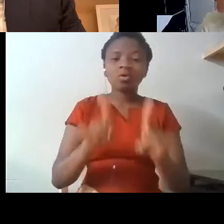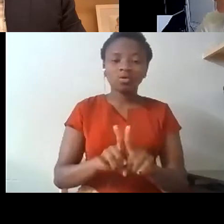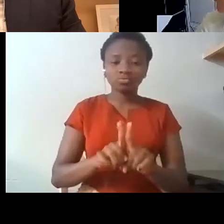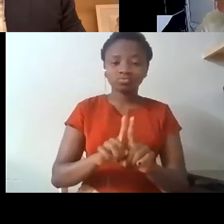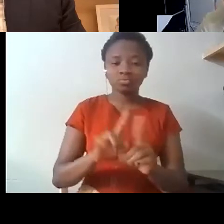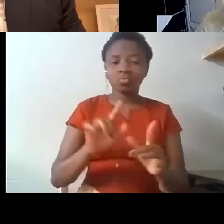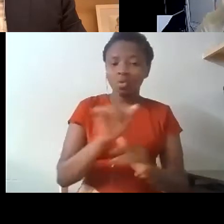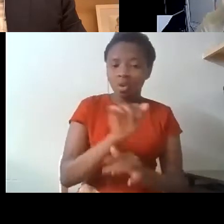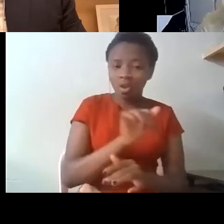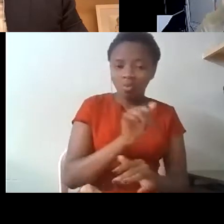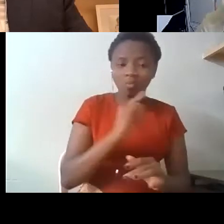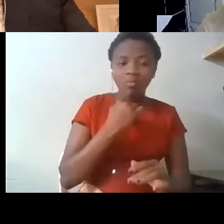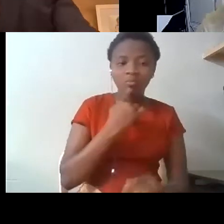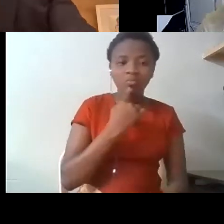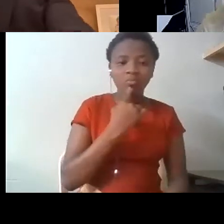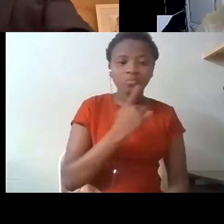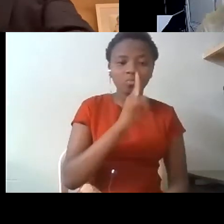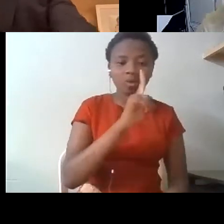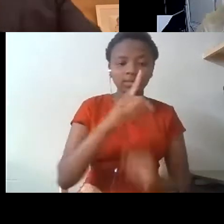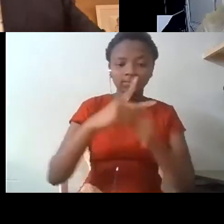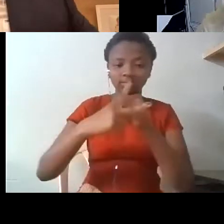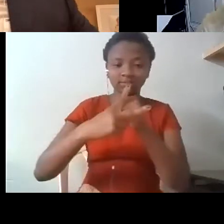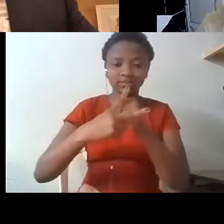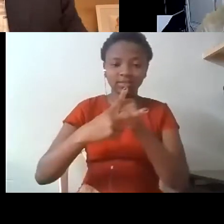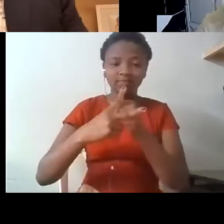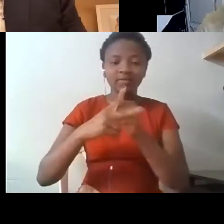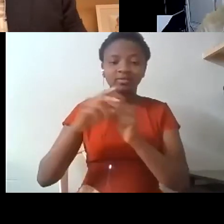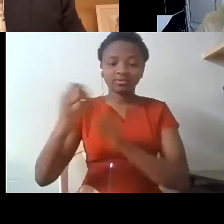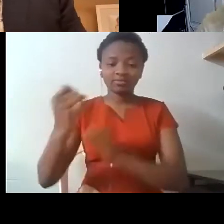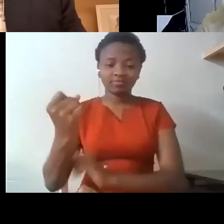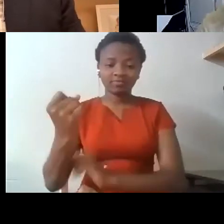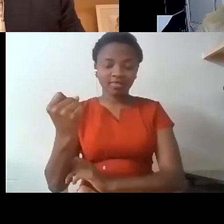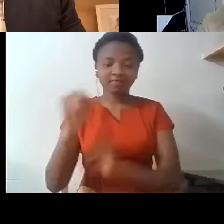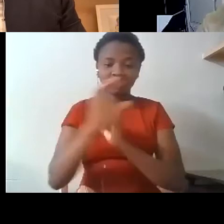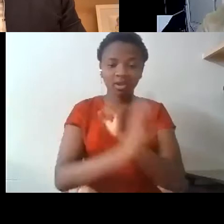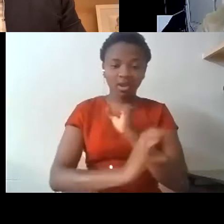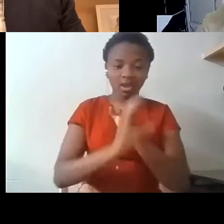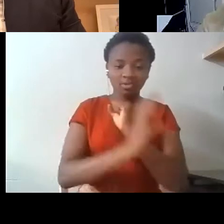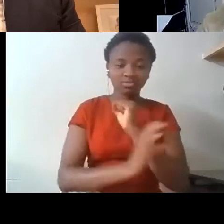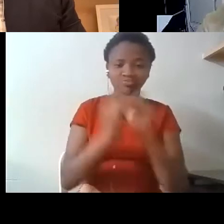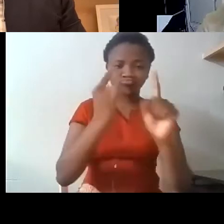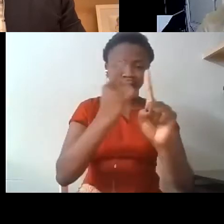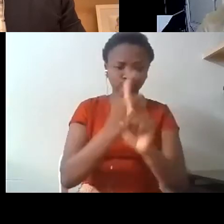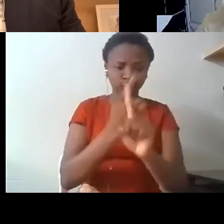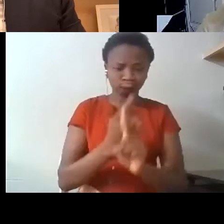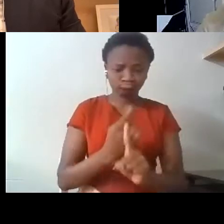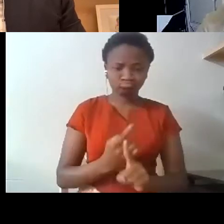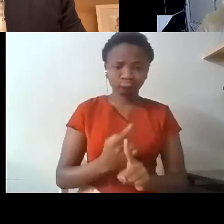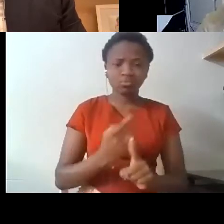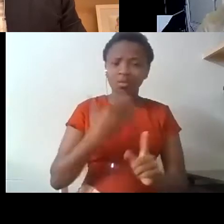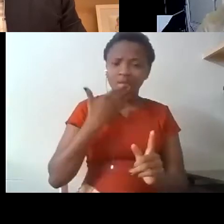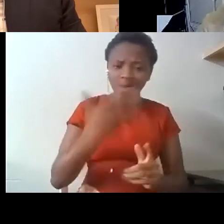75 countries, and it's very and it's definitely very encouraging to have that